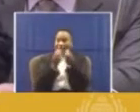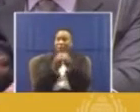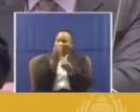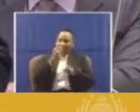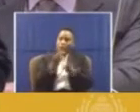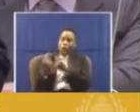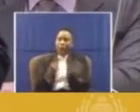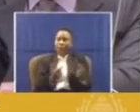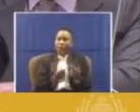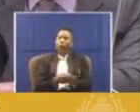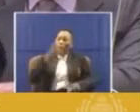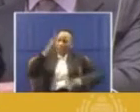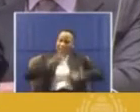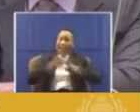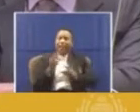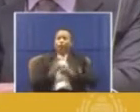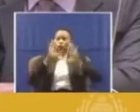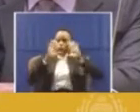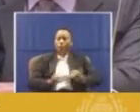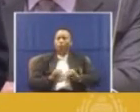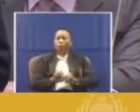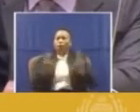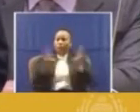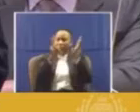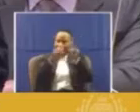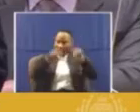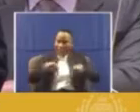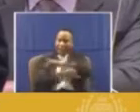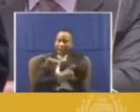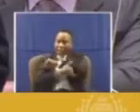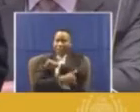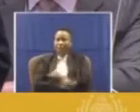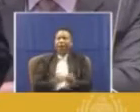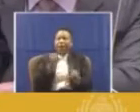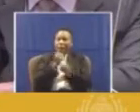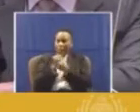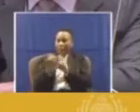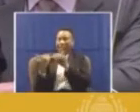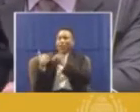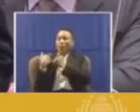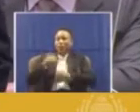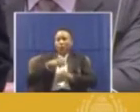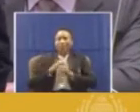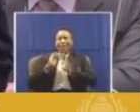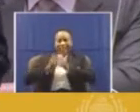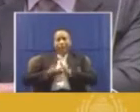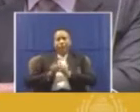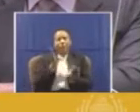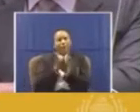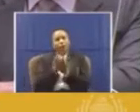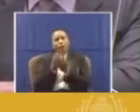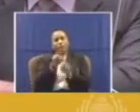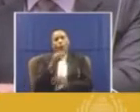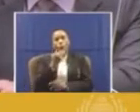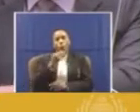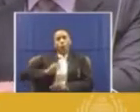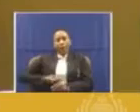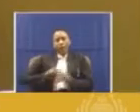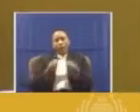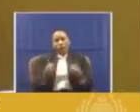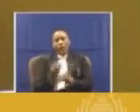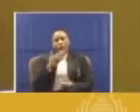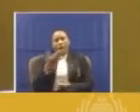to finally stop violence in the country and make our streets safer for particularly women and children. Thank you. I